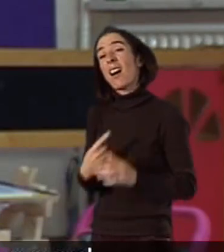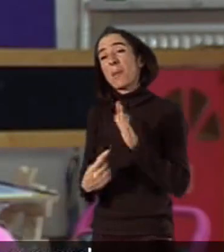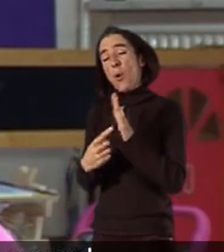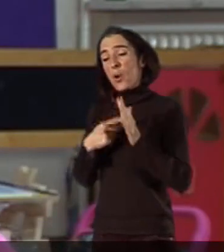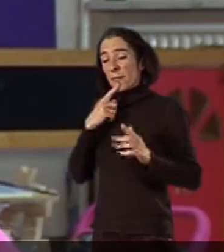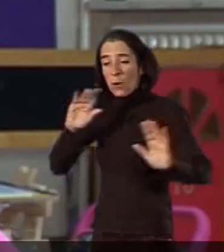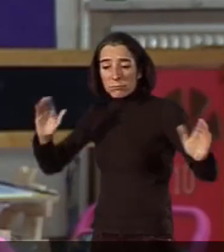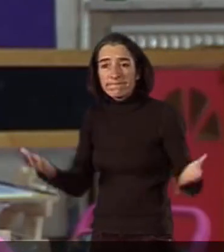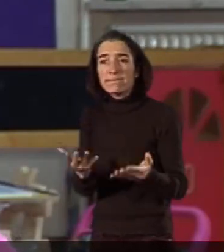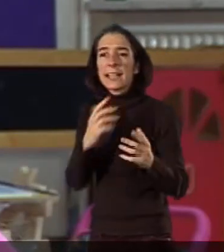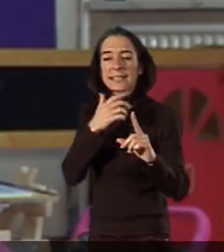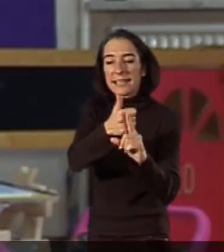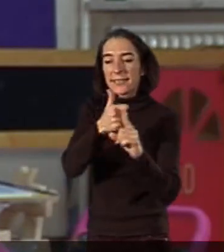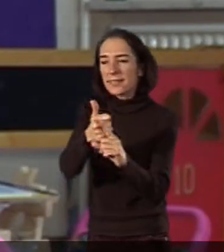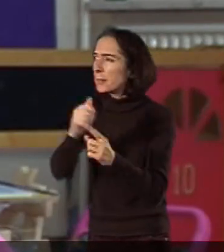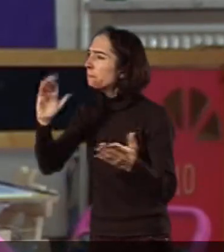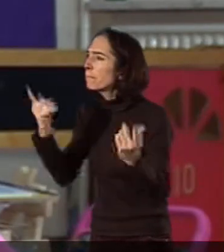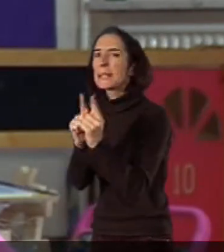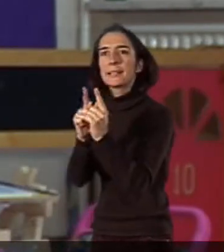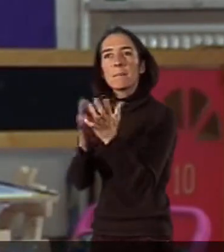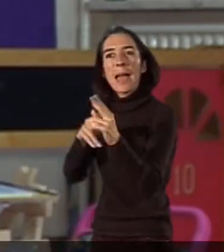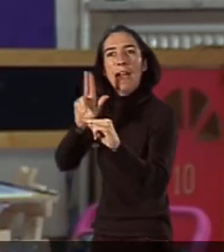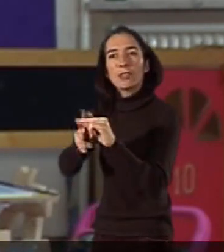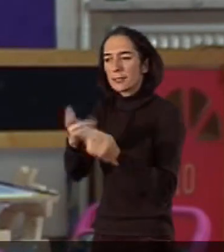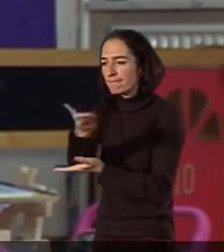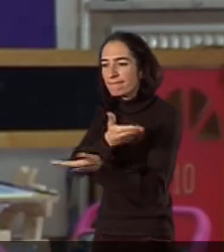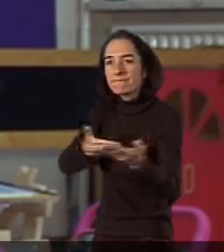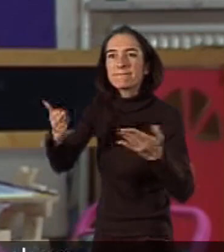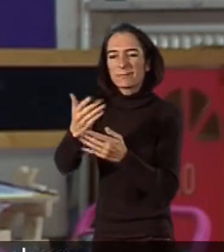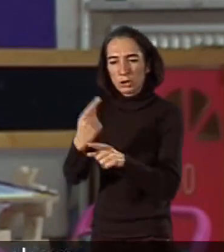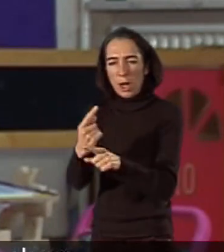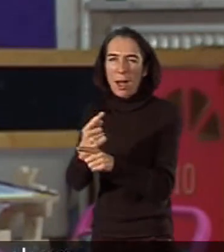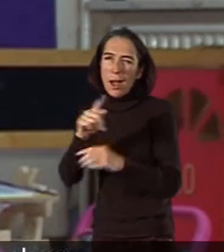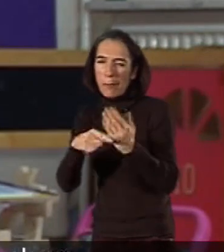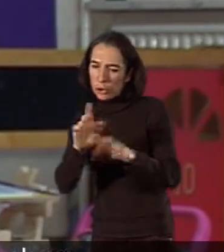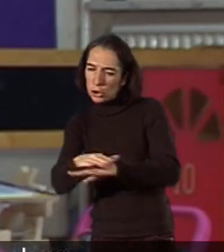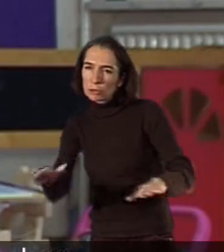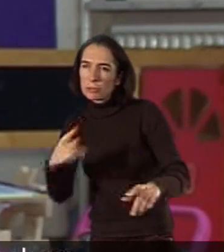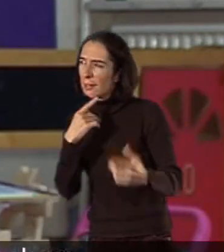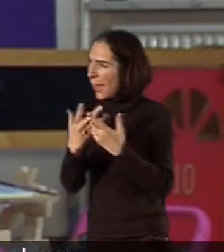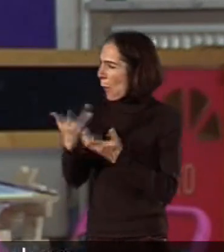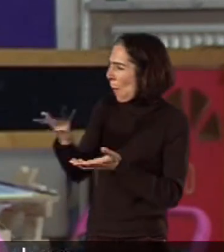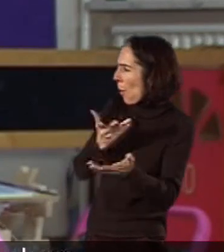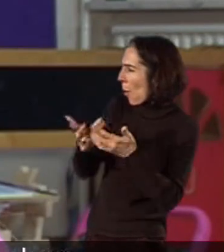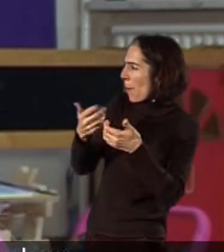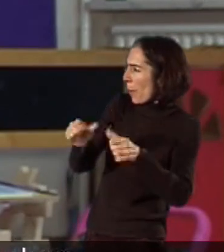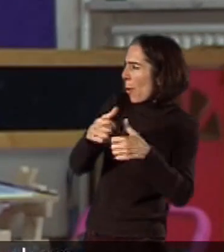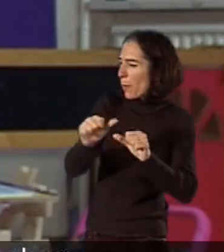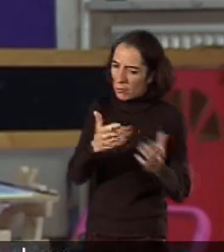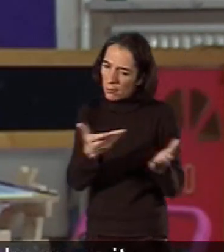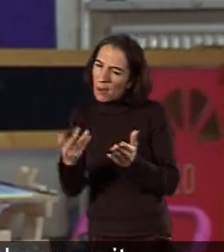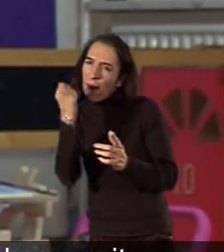a chance for the assistants to get to know these parents and to have a general chat about the children and how things were going, and to share some of the resources